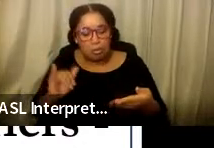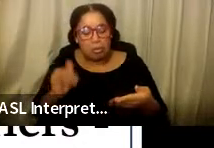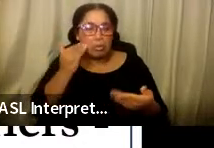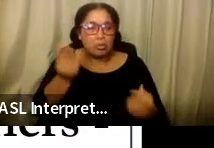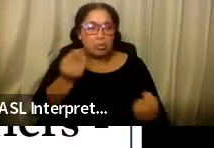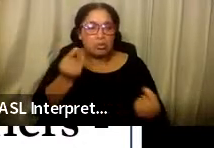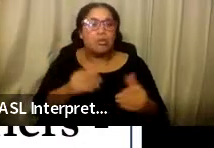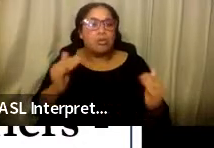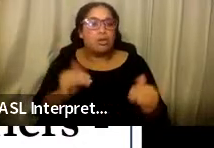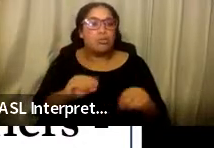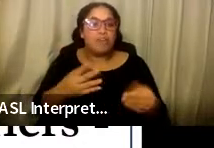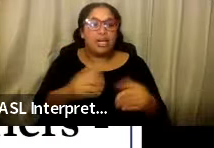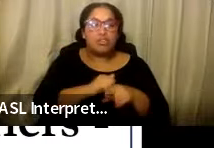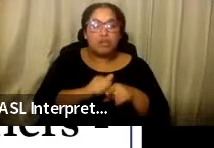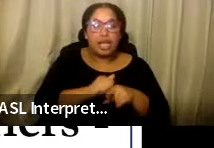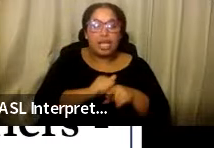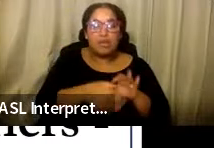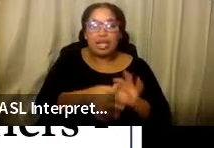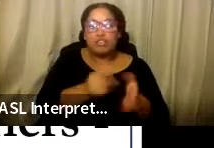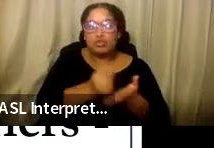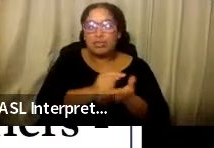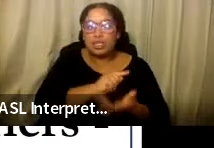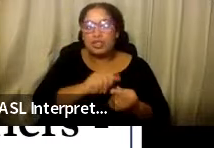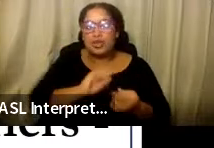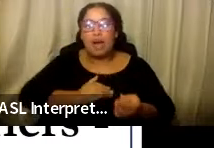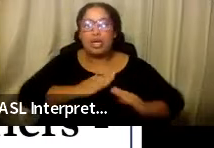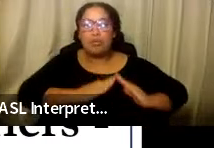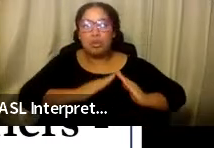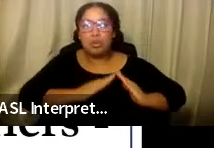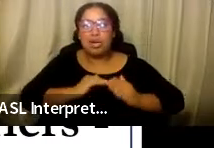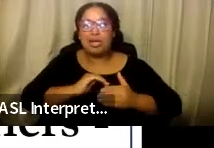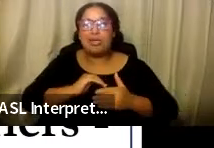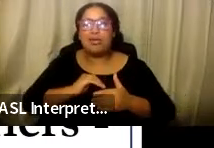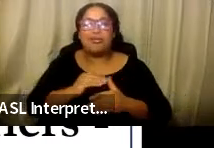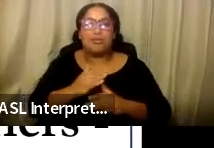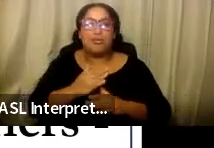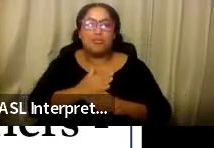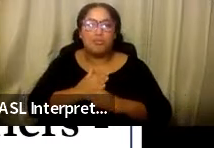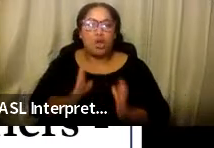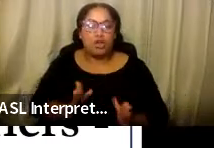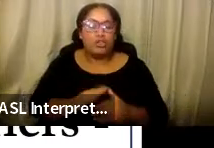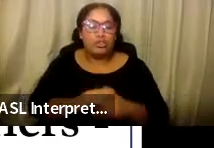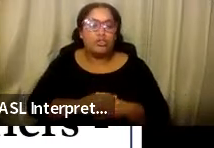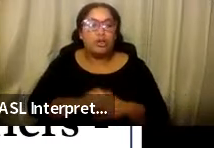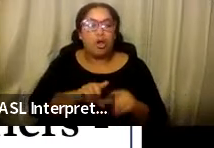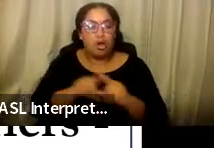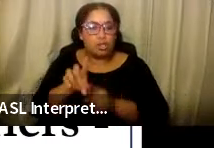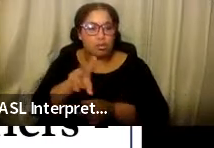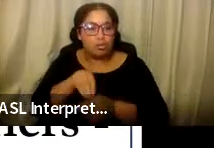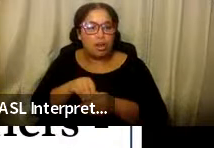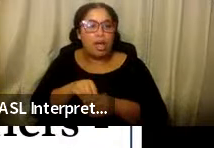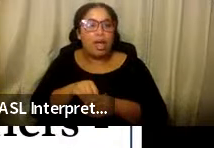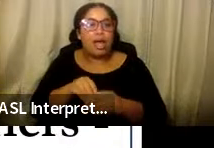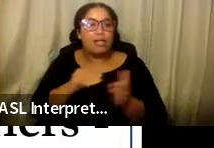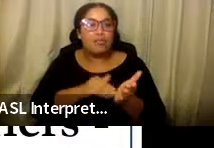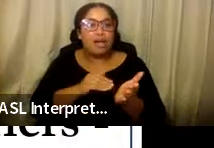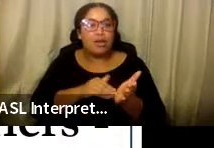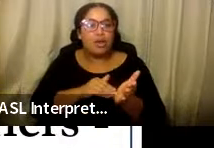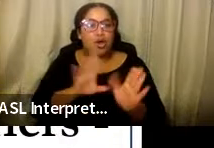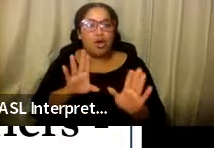We're providing trainings on treatment to our community partners. And we're also doing some medical provider